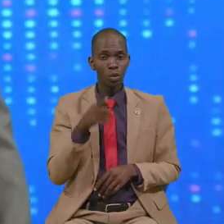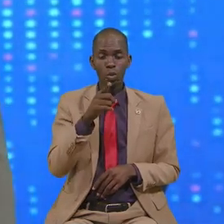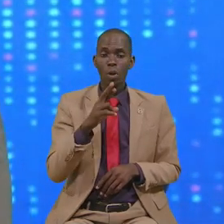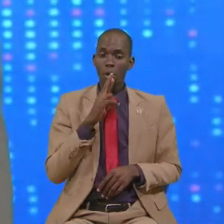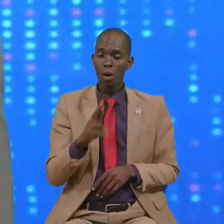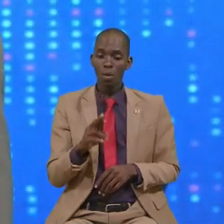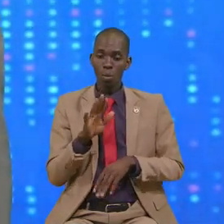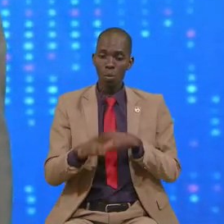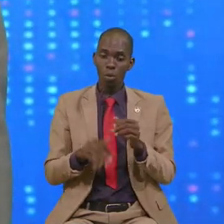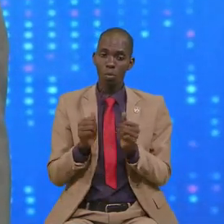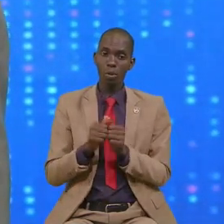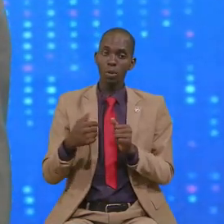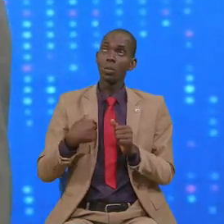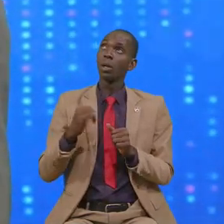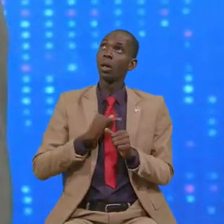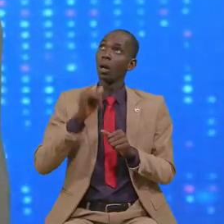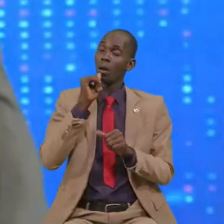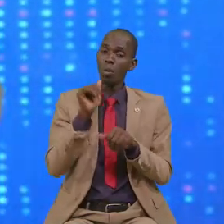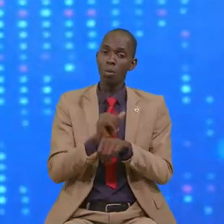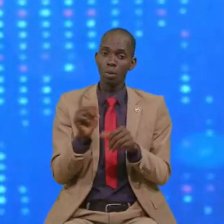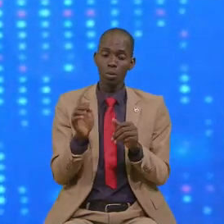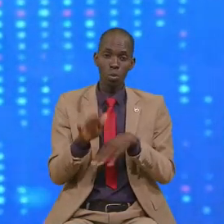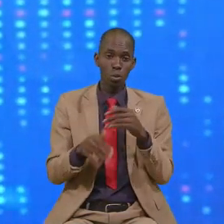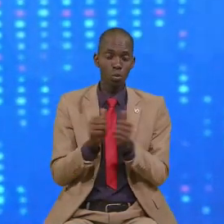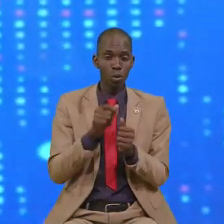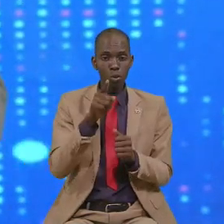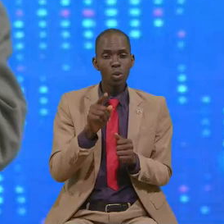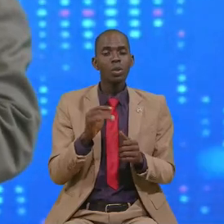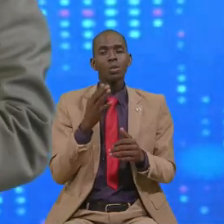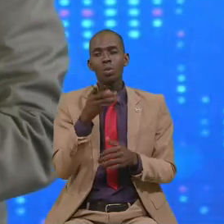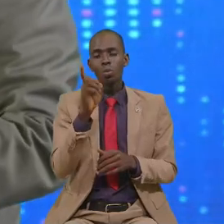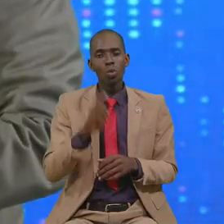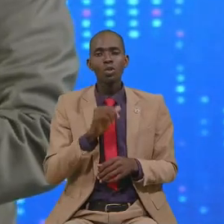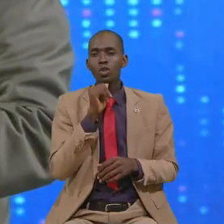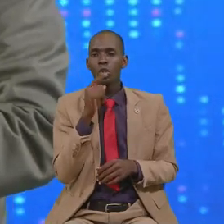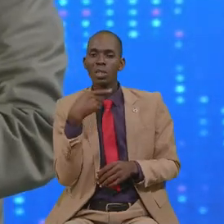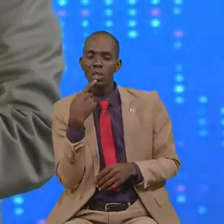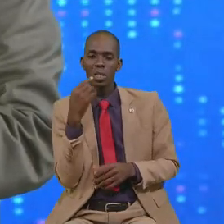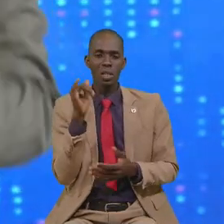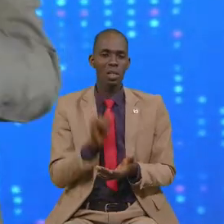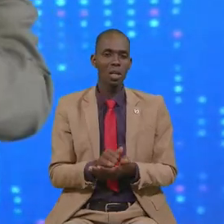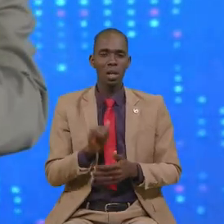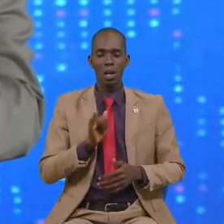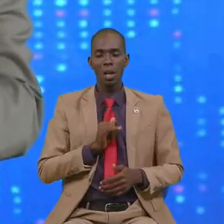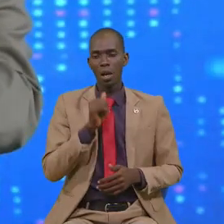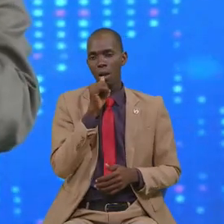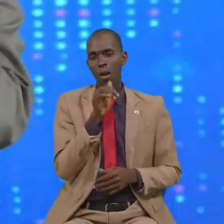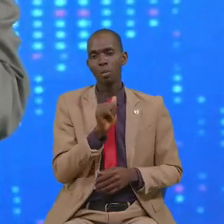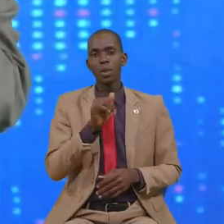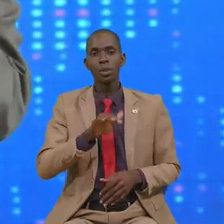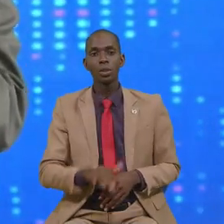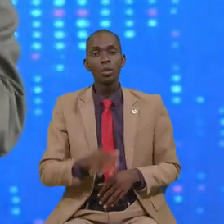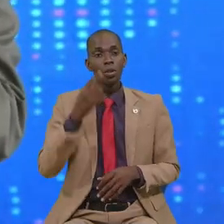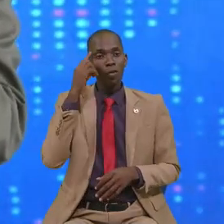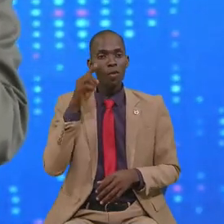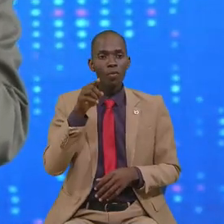there's something that must never come out of your mouth again. Say not, I am a child. For thou